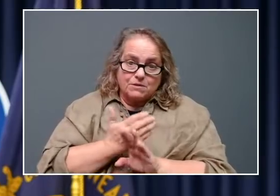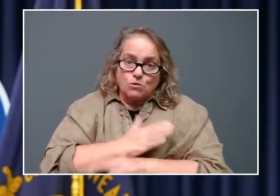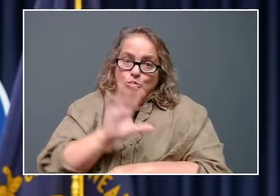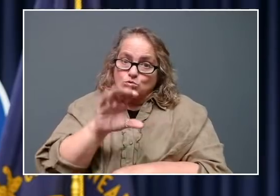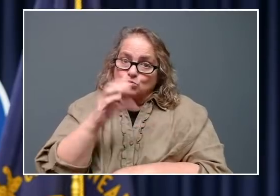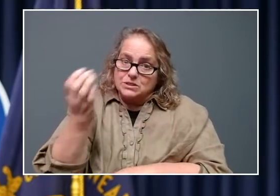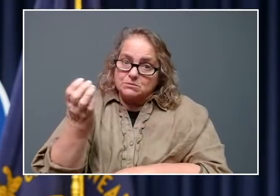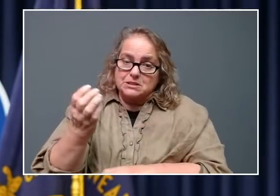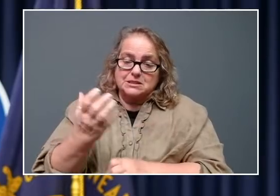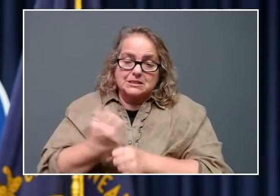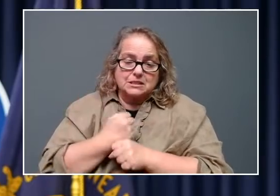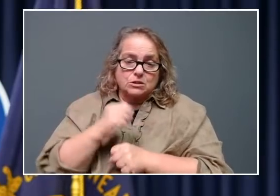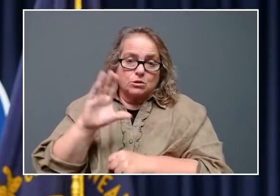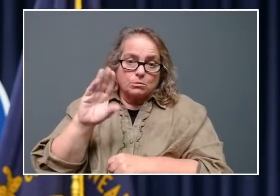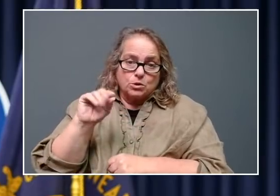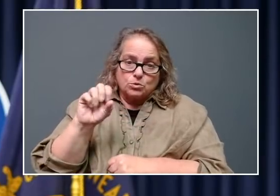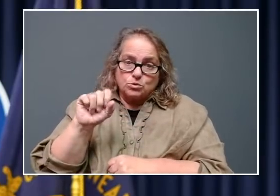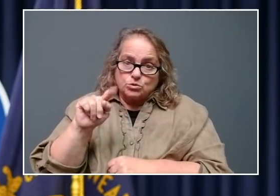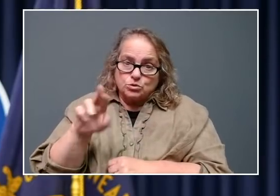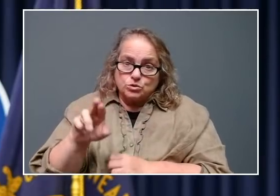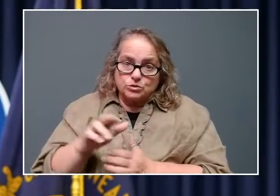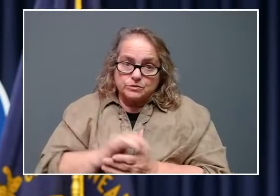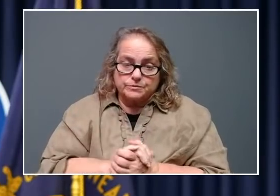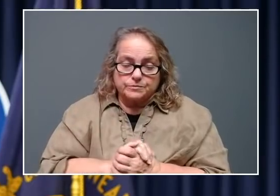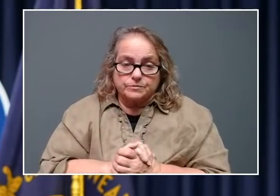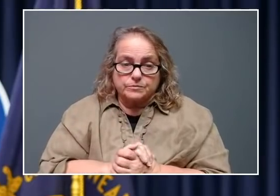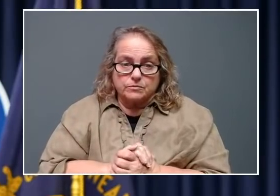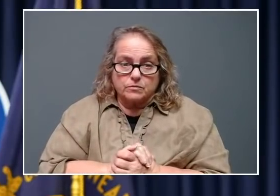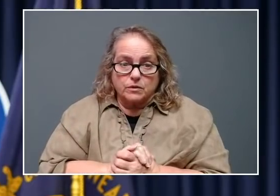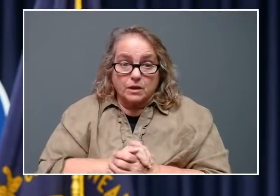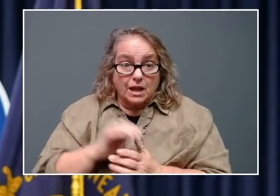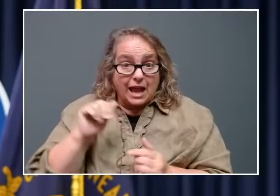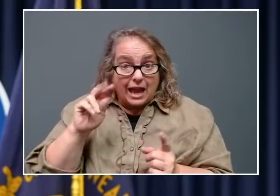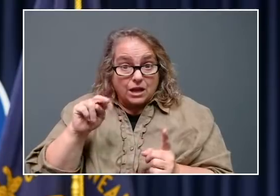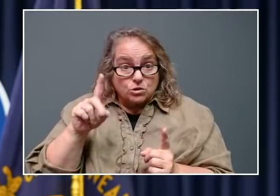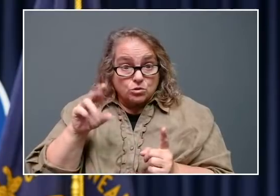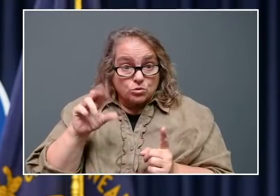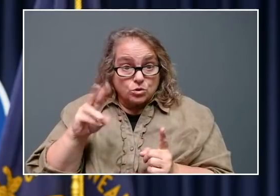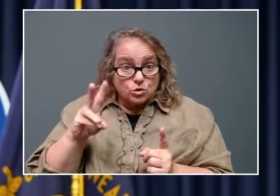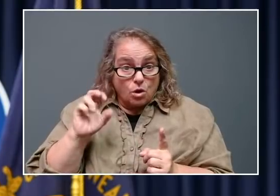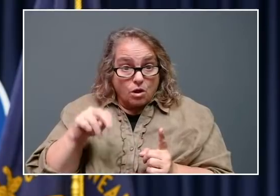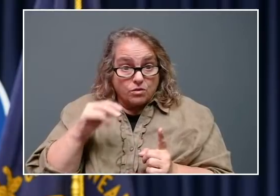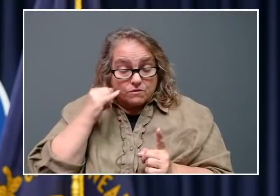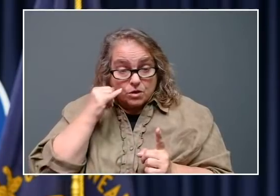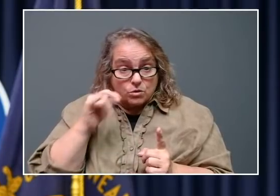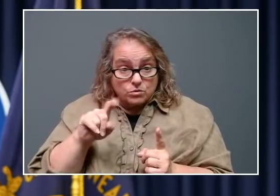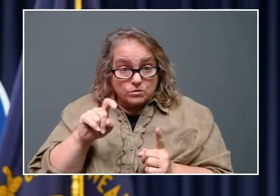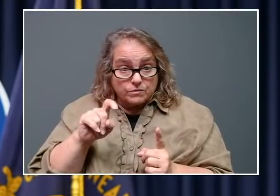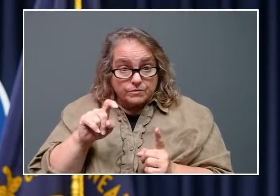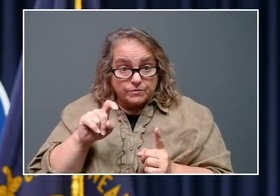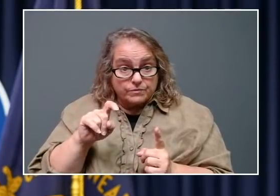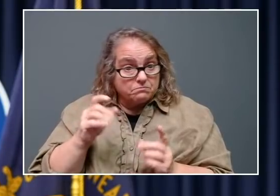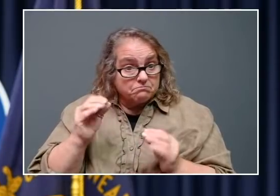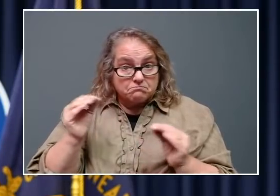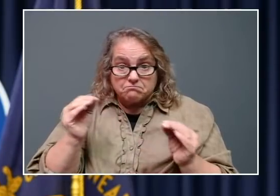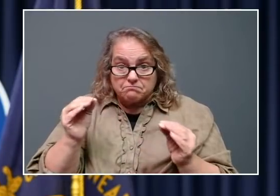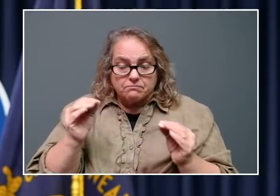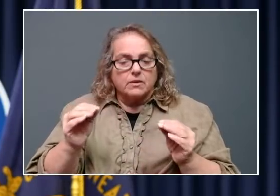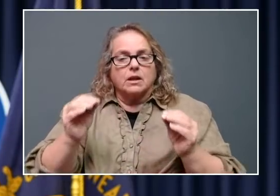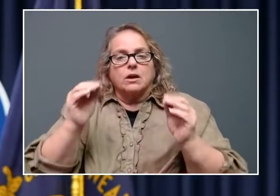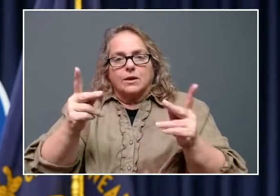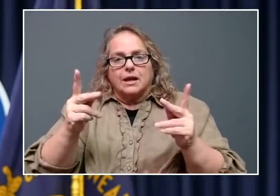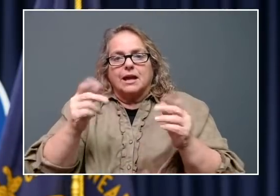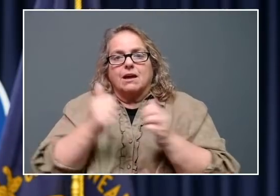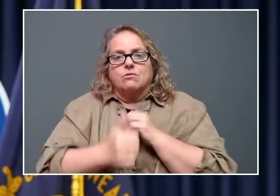Year's gatherings. Do we know if we've got Andrew? Yeah. Okay. All right, everybody. That's our